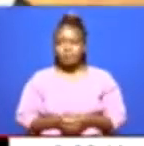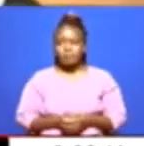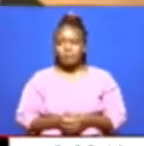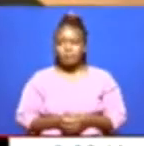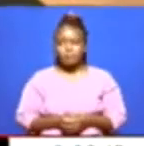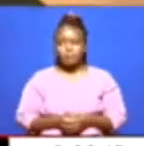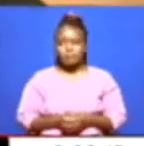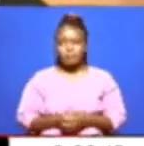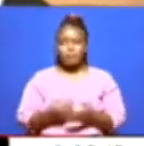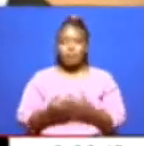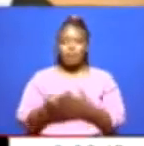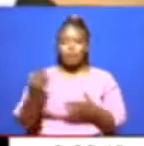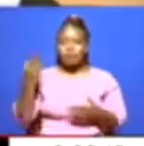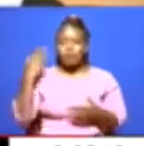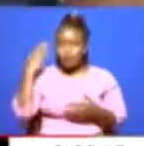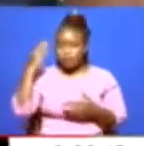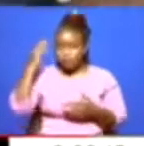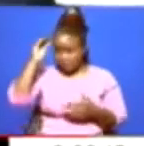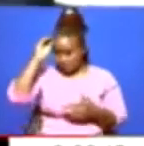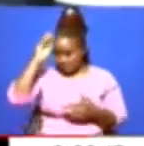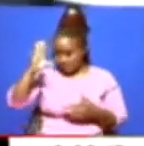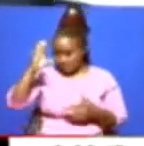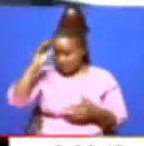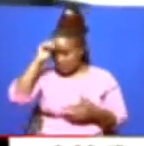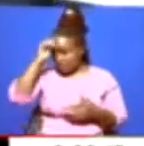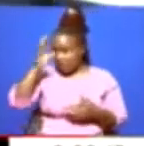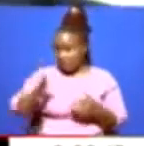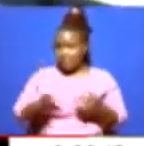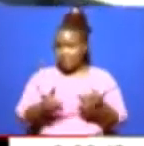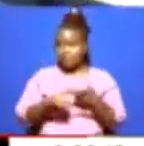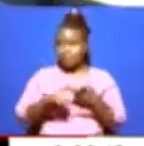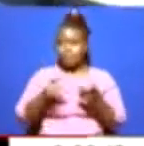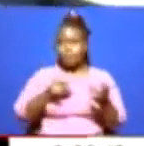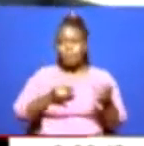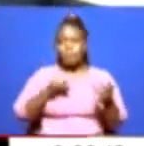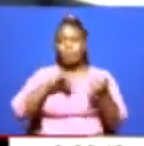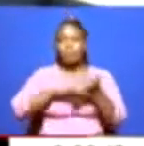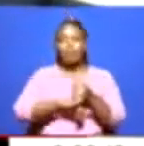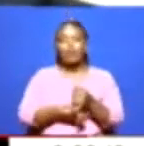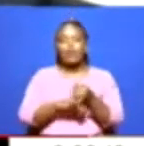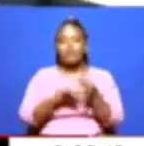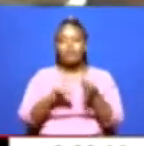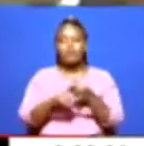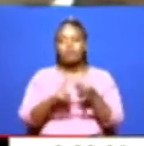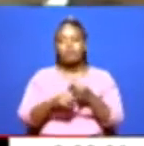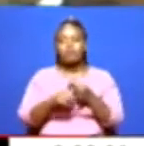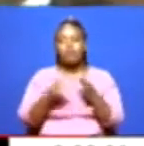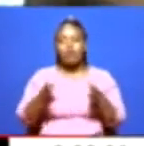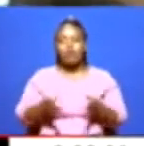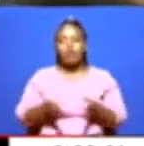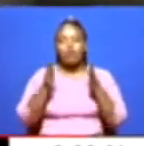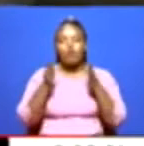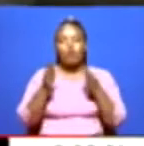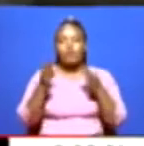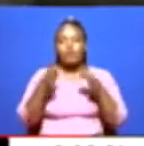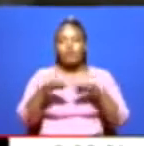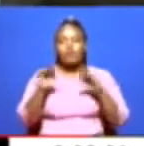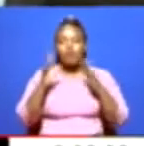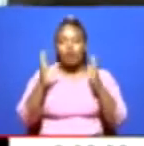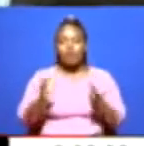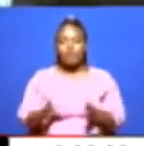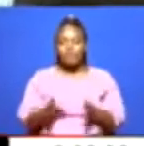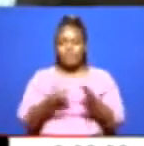Former Kiambu Governor Ferdinand Waititu, his wife, former County Chief Officer for Roads Luka Mwangi, six county